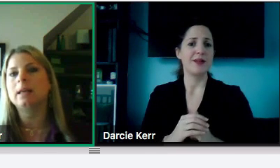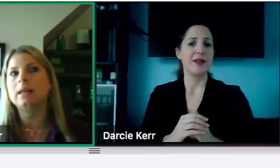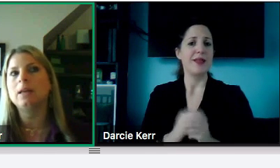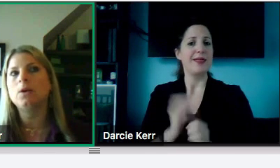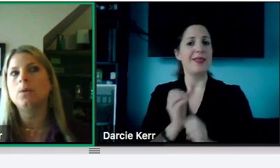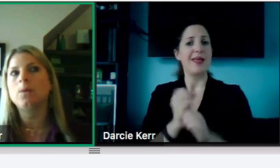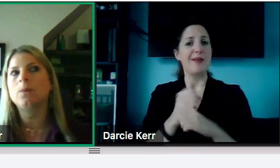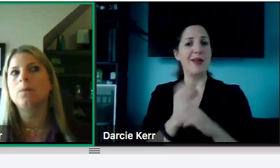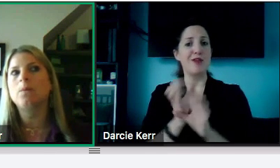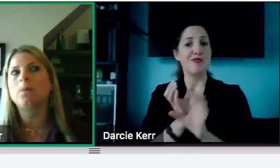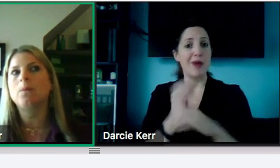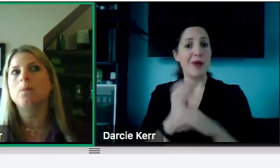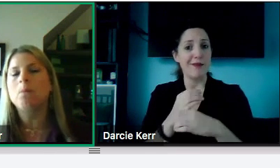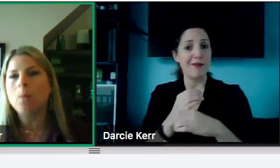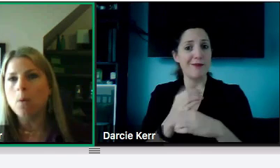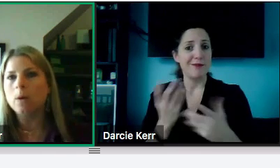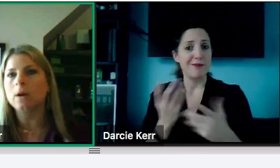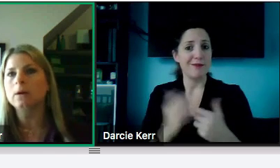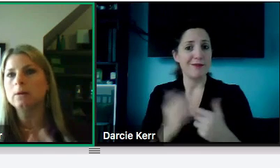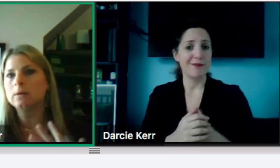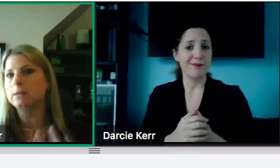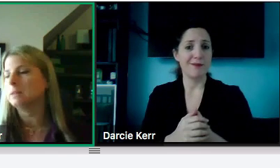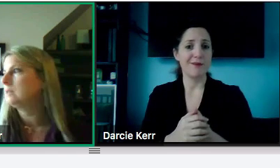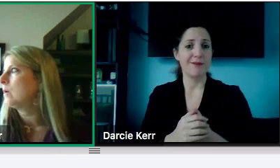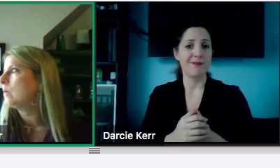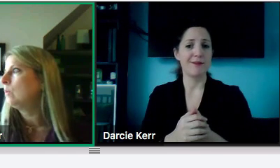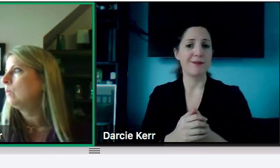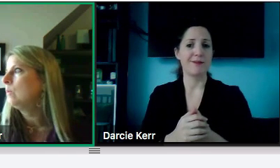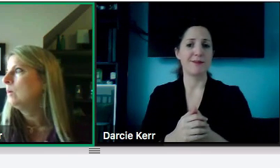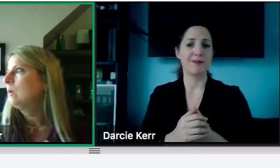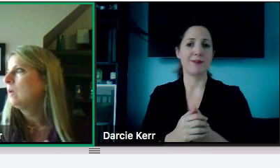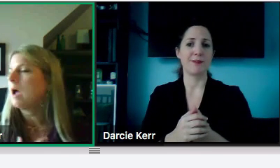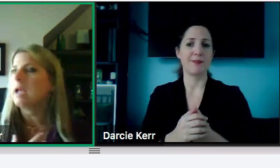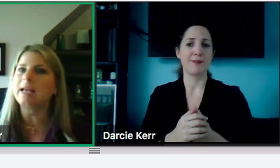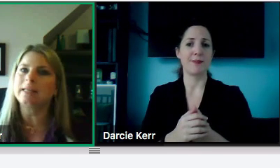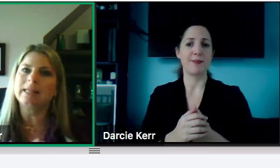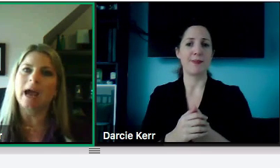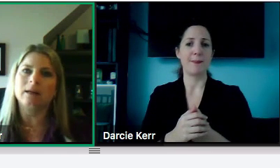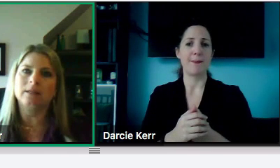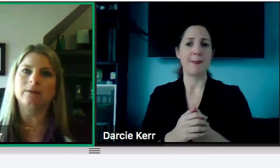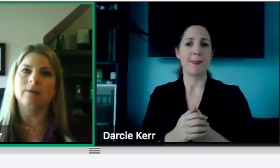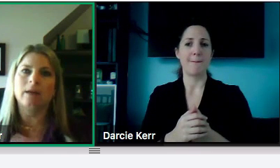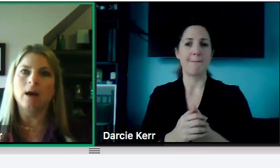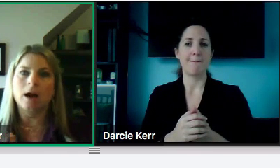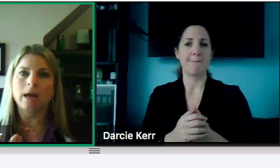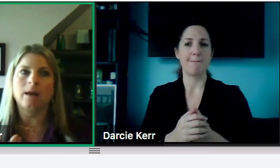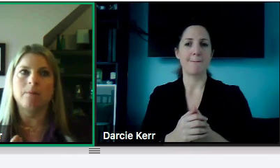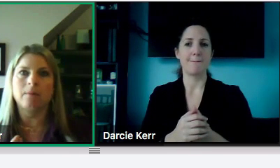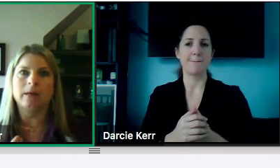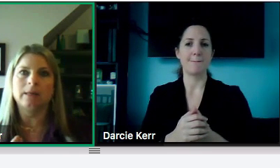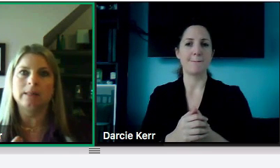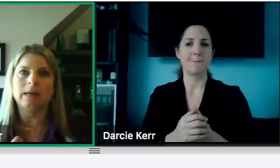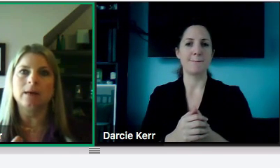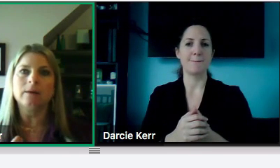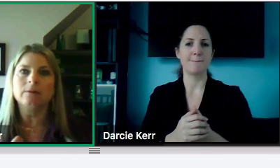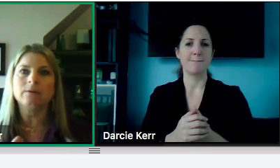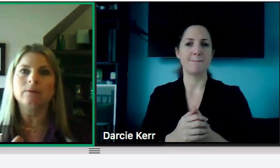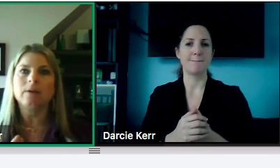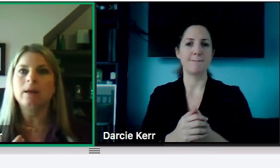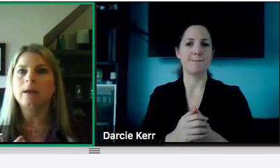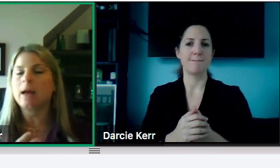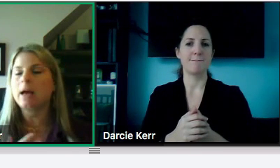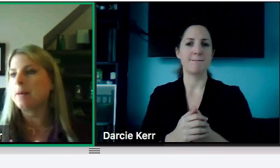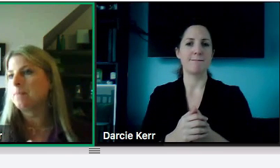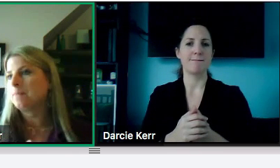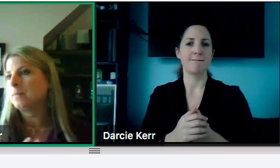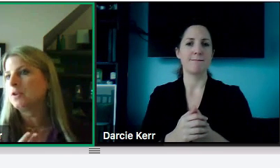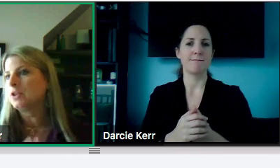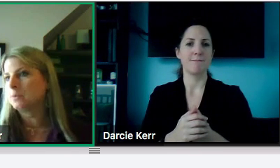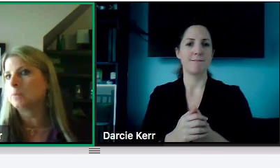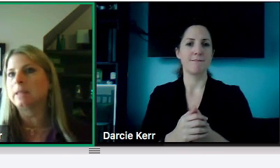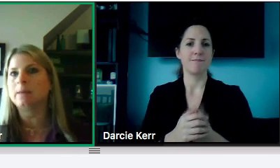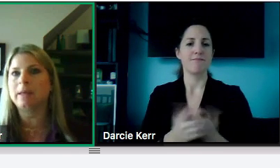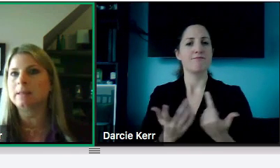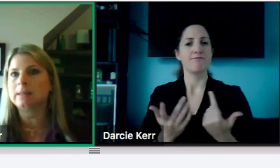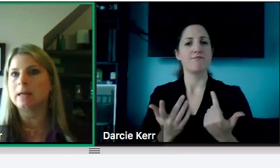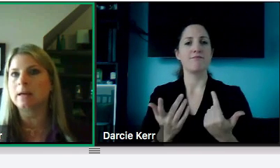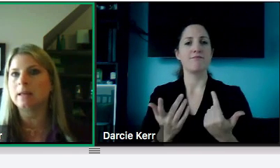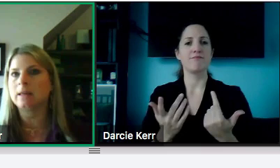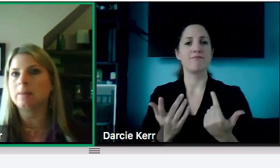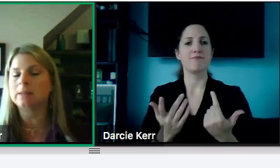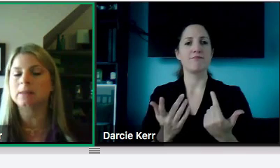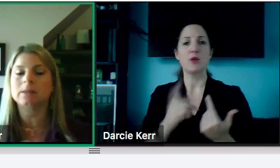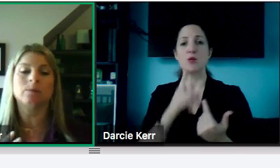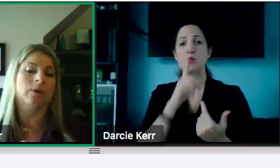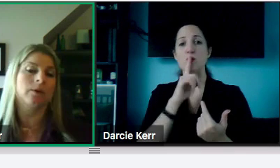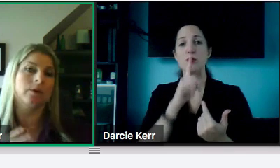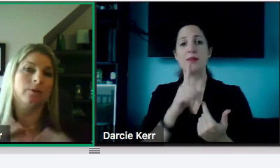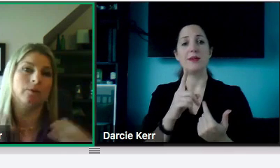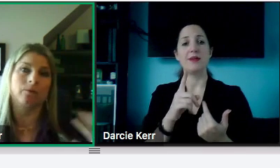craftsperson, and more so, I guess, active than I am myself. Just really being